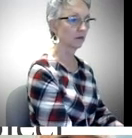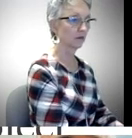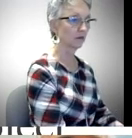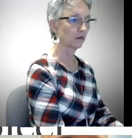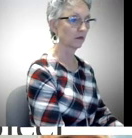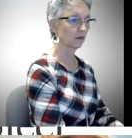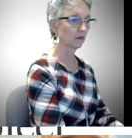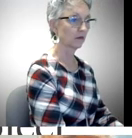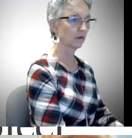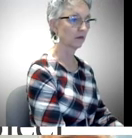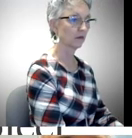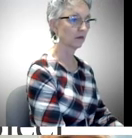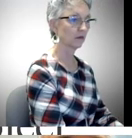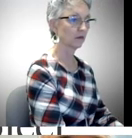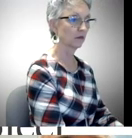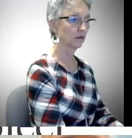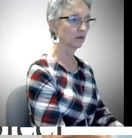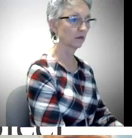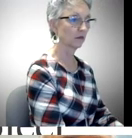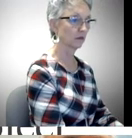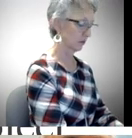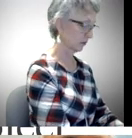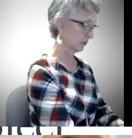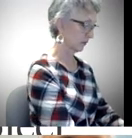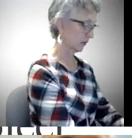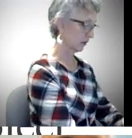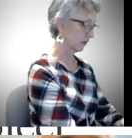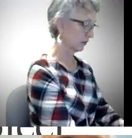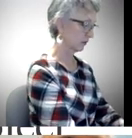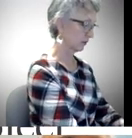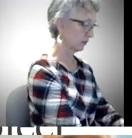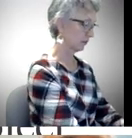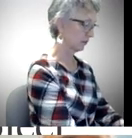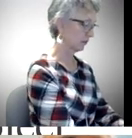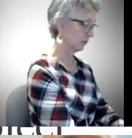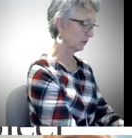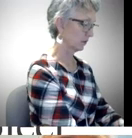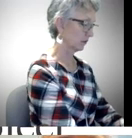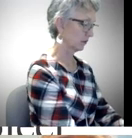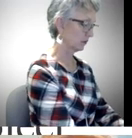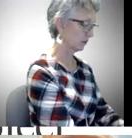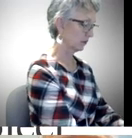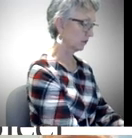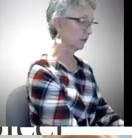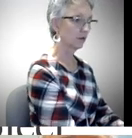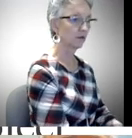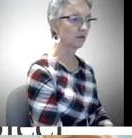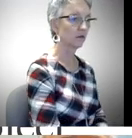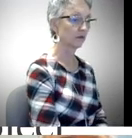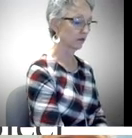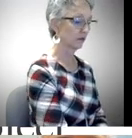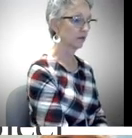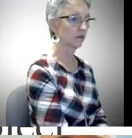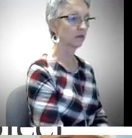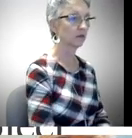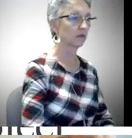them that Texas is the first state to have a pilot program designed to try supported